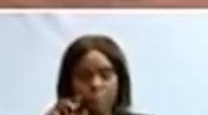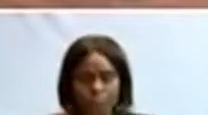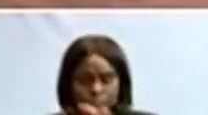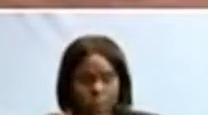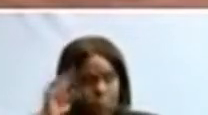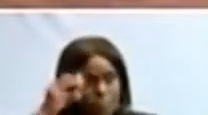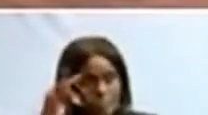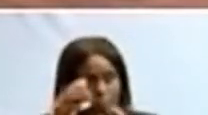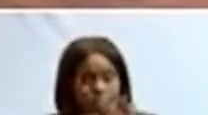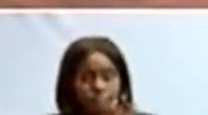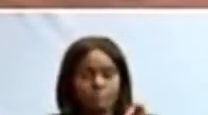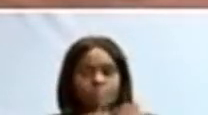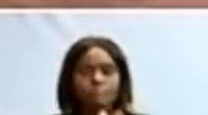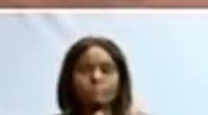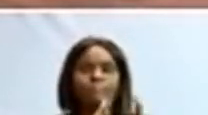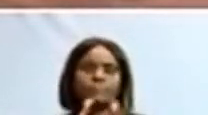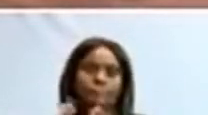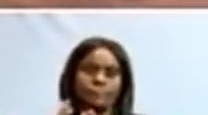and Logistics